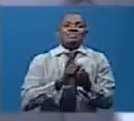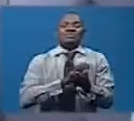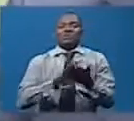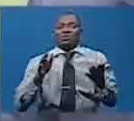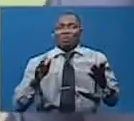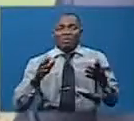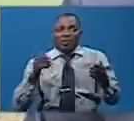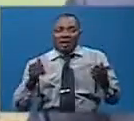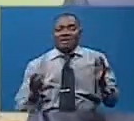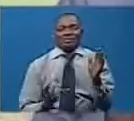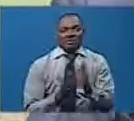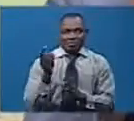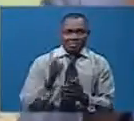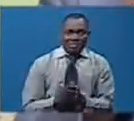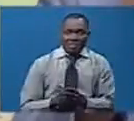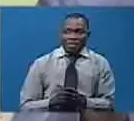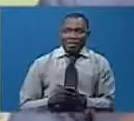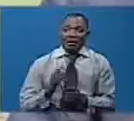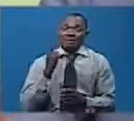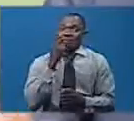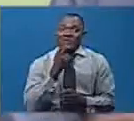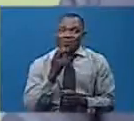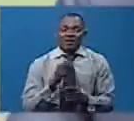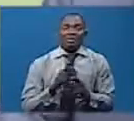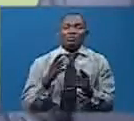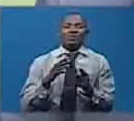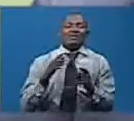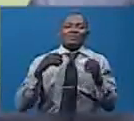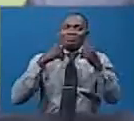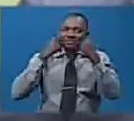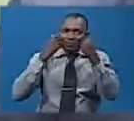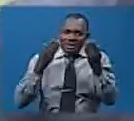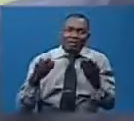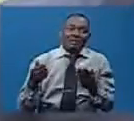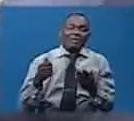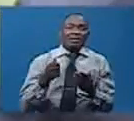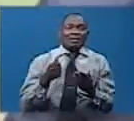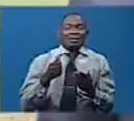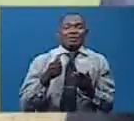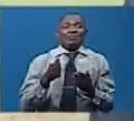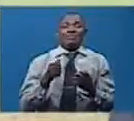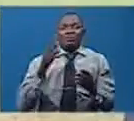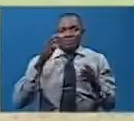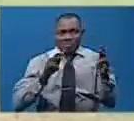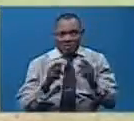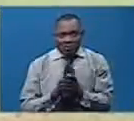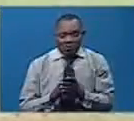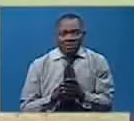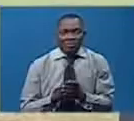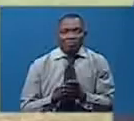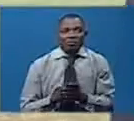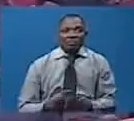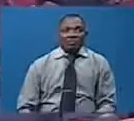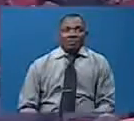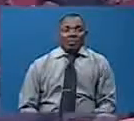abstract development. Our loose stance have led us to disgrace. Mere anarchy is about to befall this